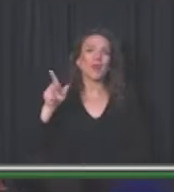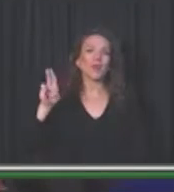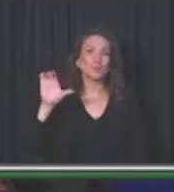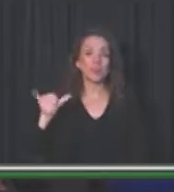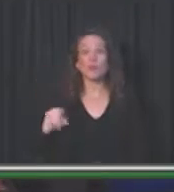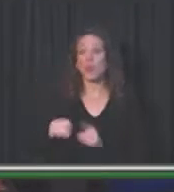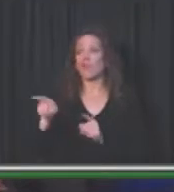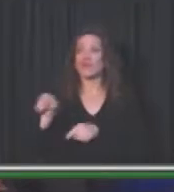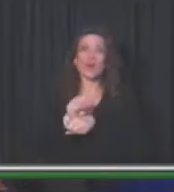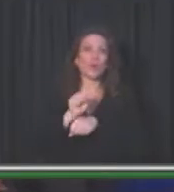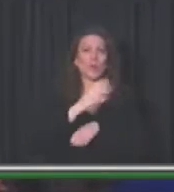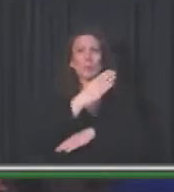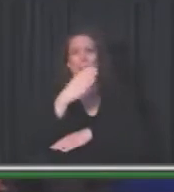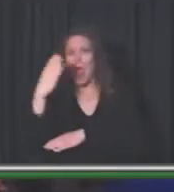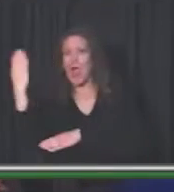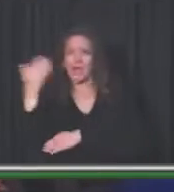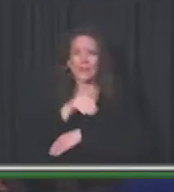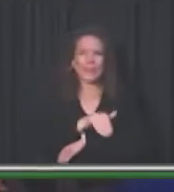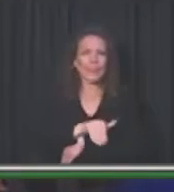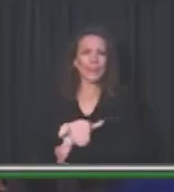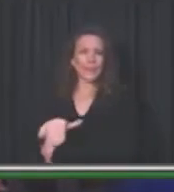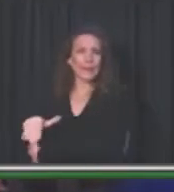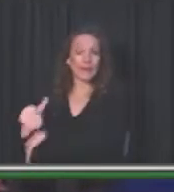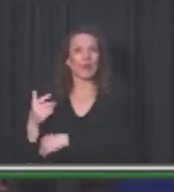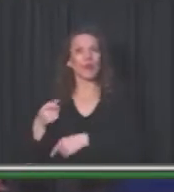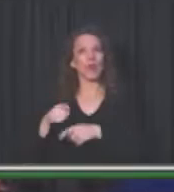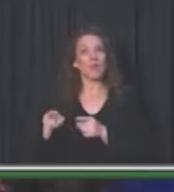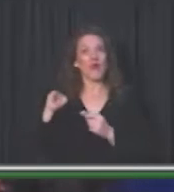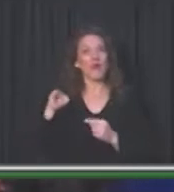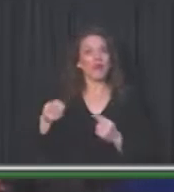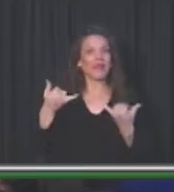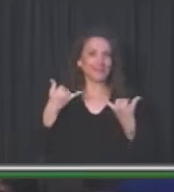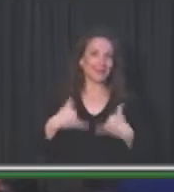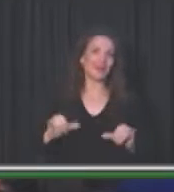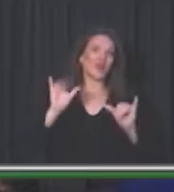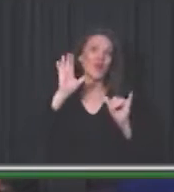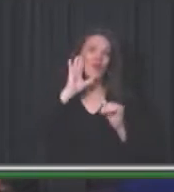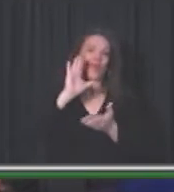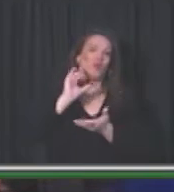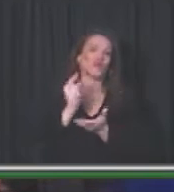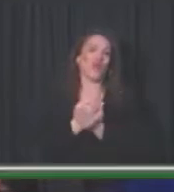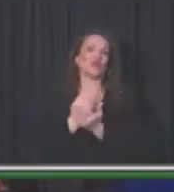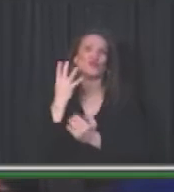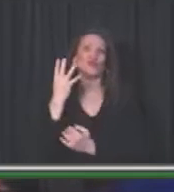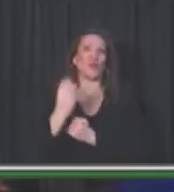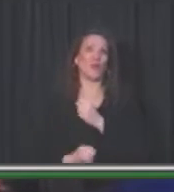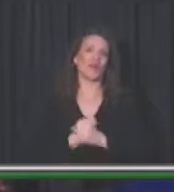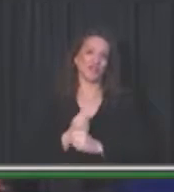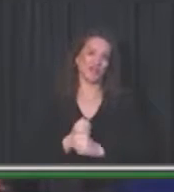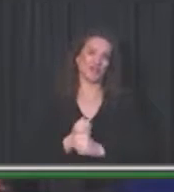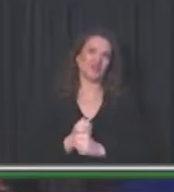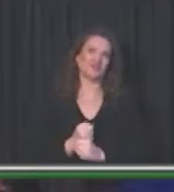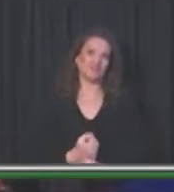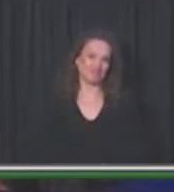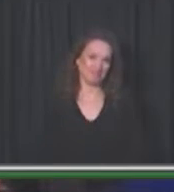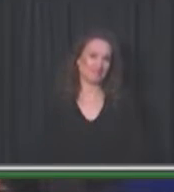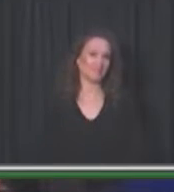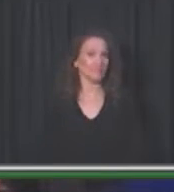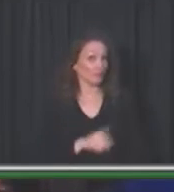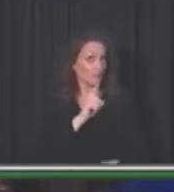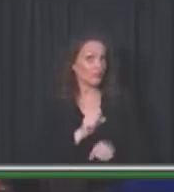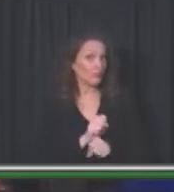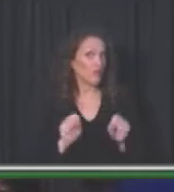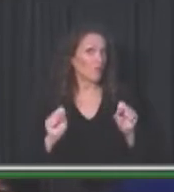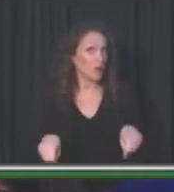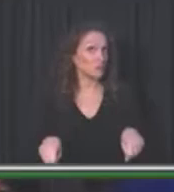work into late night. Yet he graduates in 4 years. It's